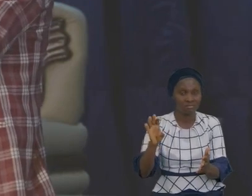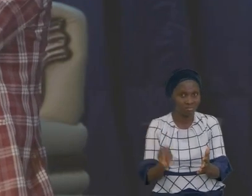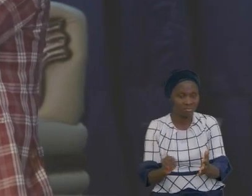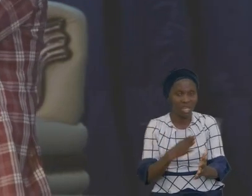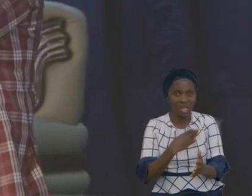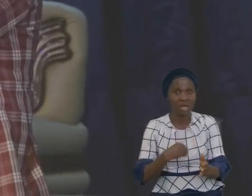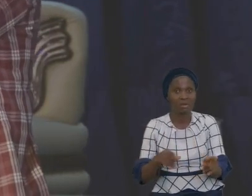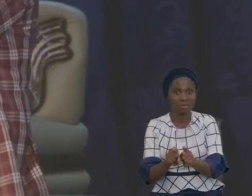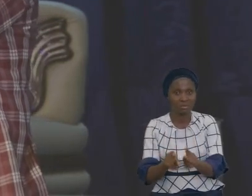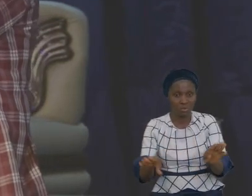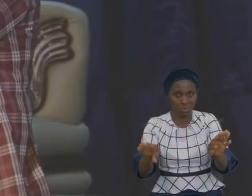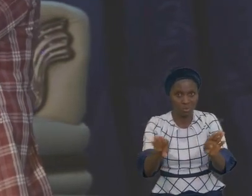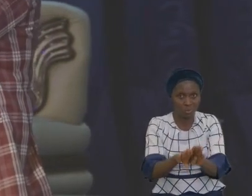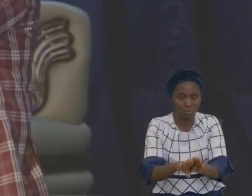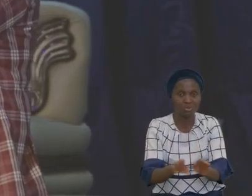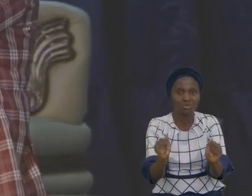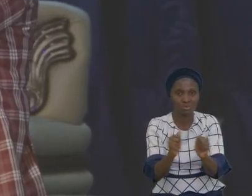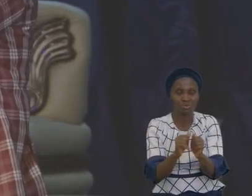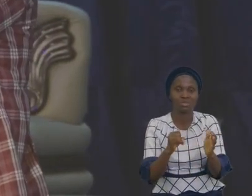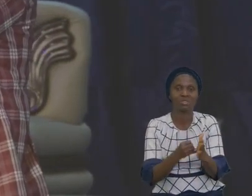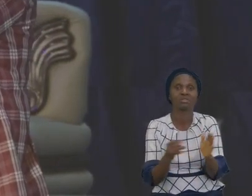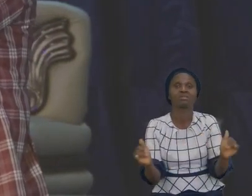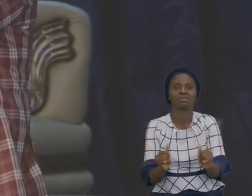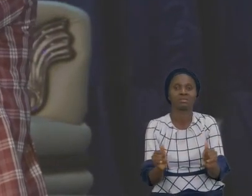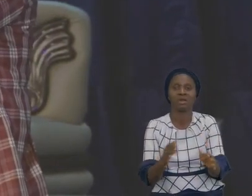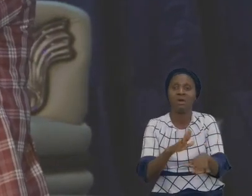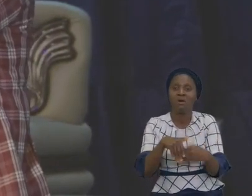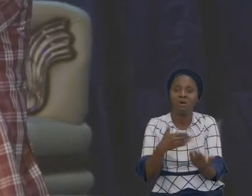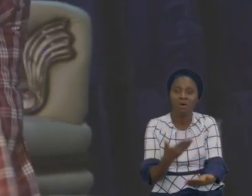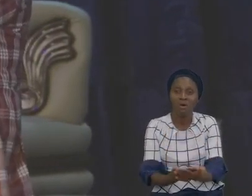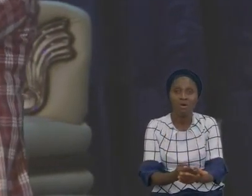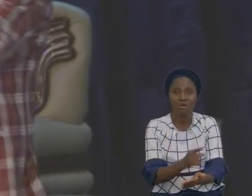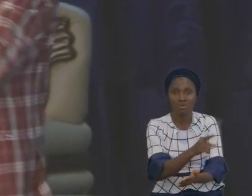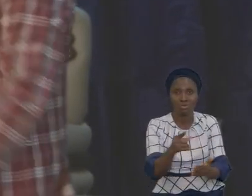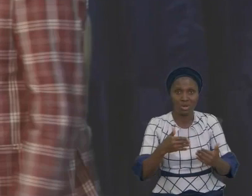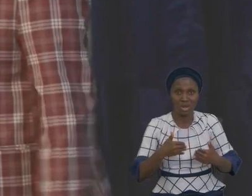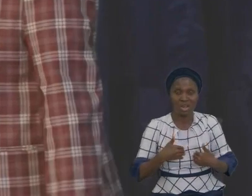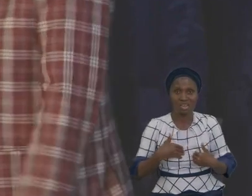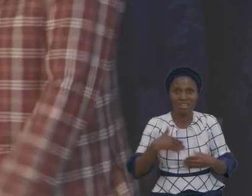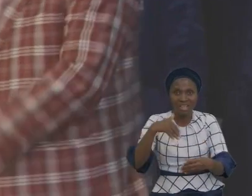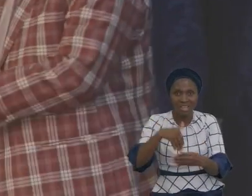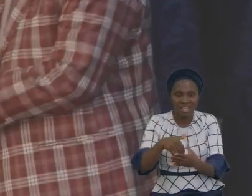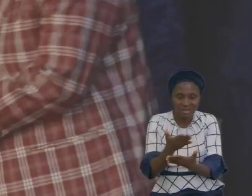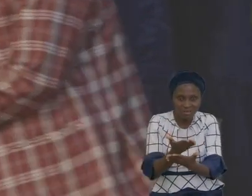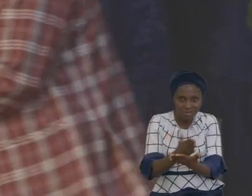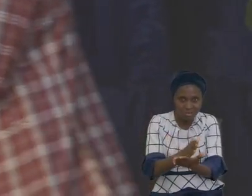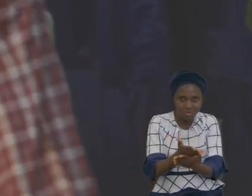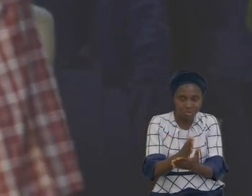in between is limitation, limitation, limitation.